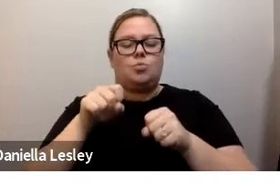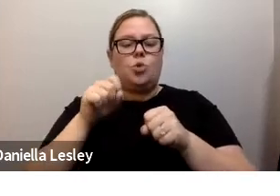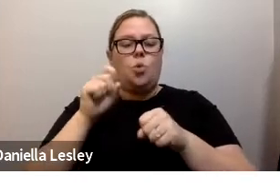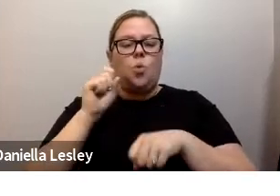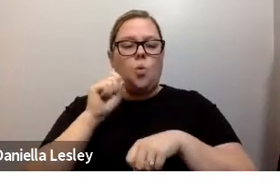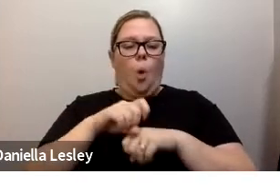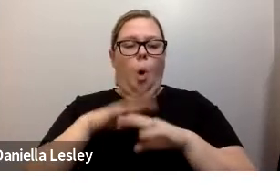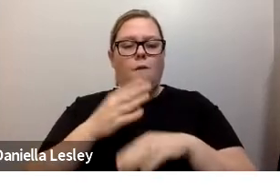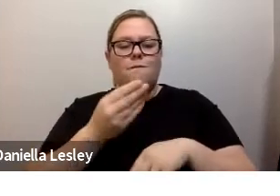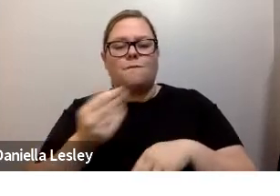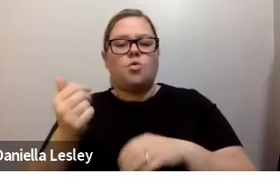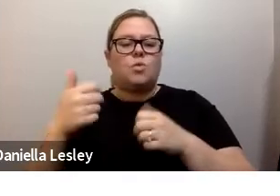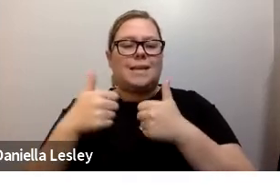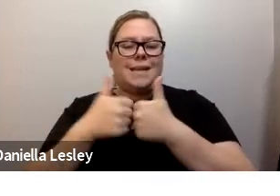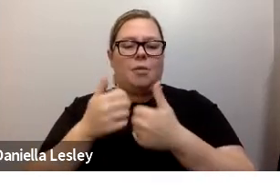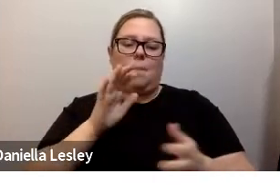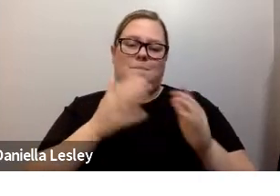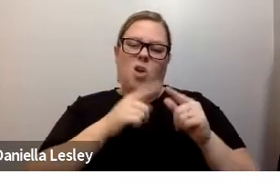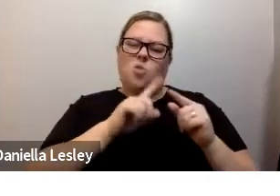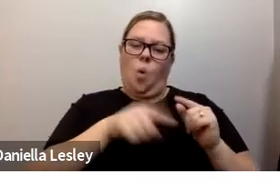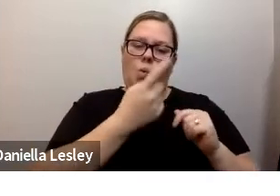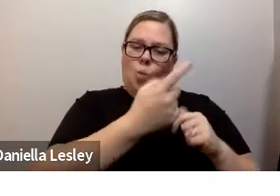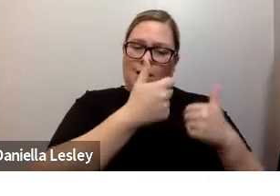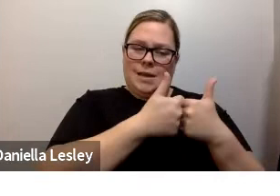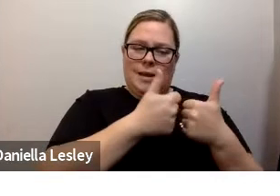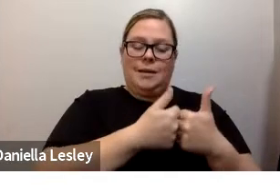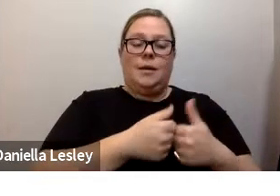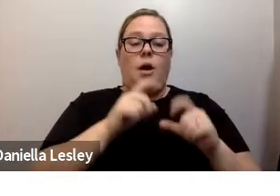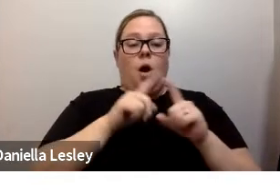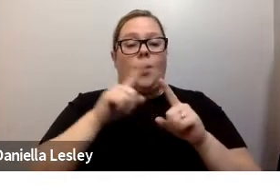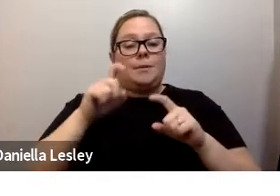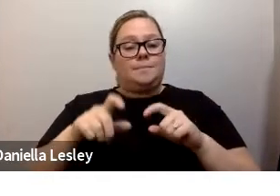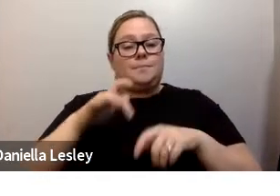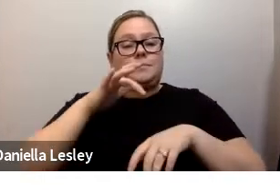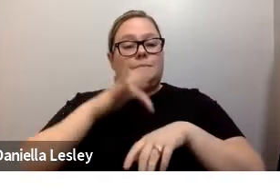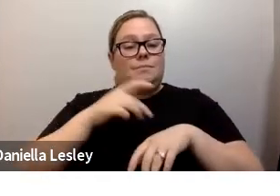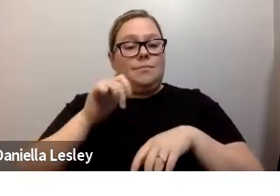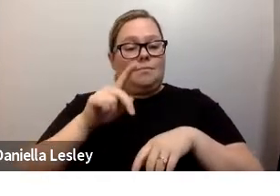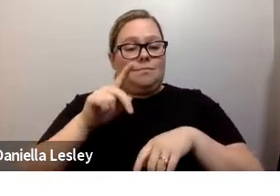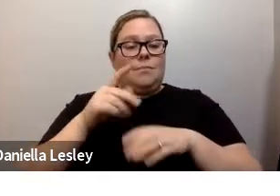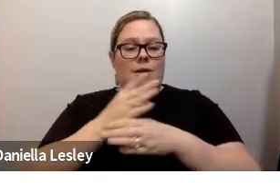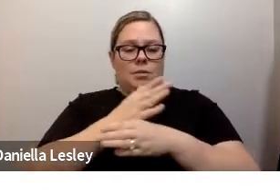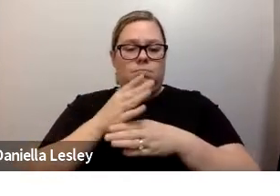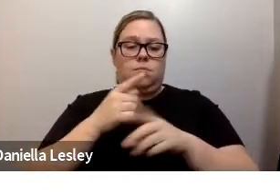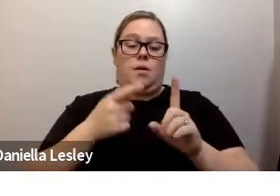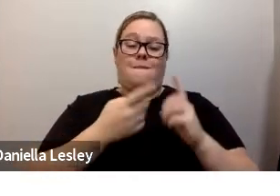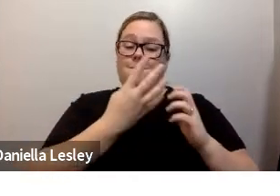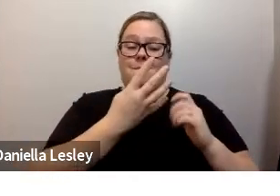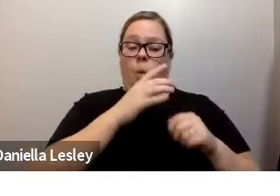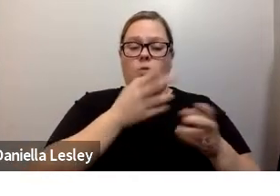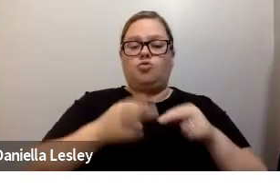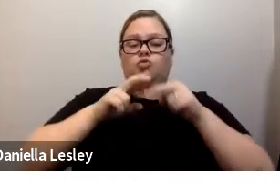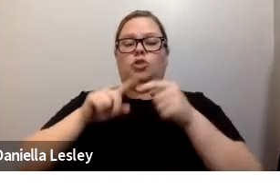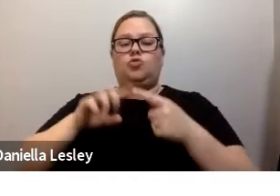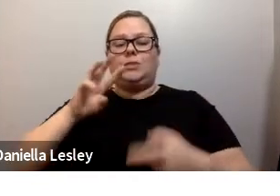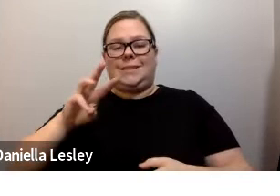one game. We also increased the number of touchpads from 4 to 6 to allow for a different range of video games to be used. Next